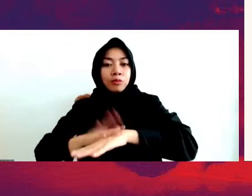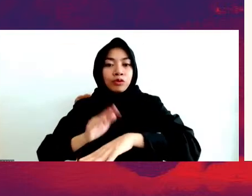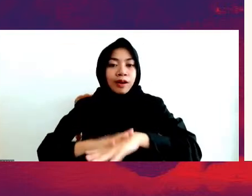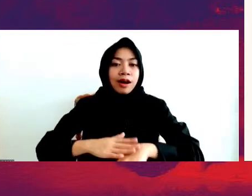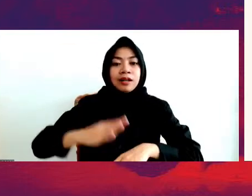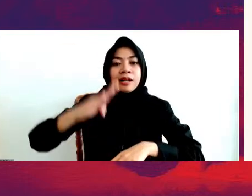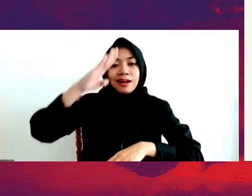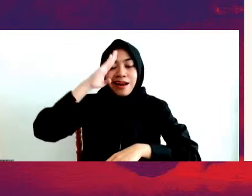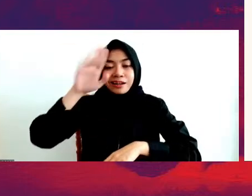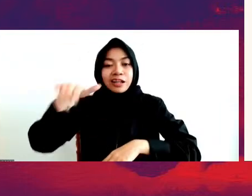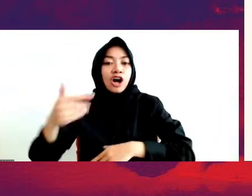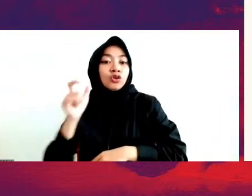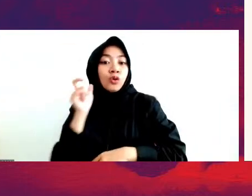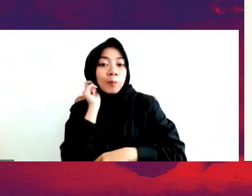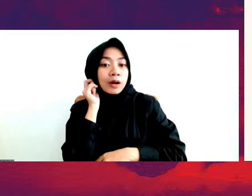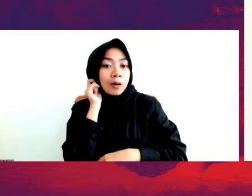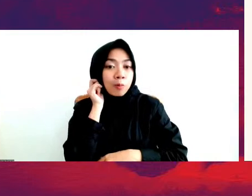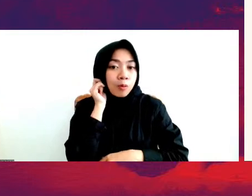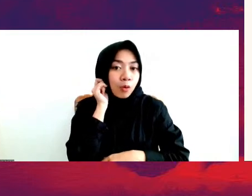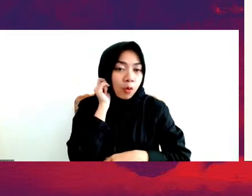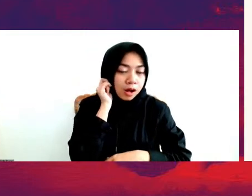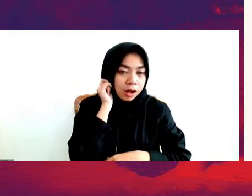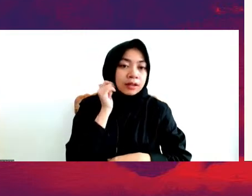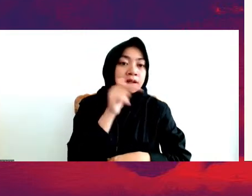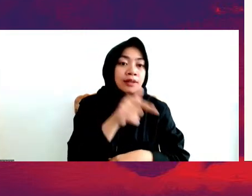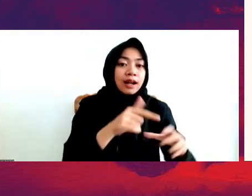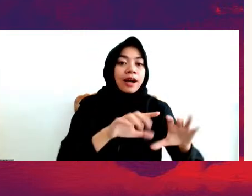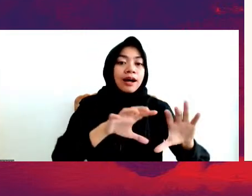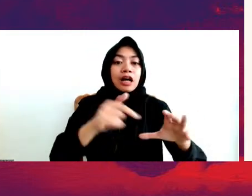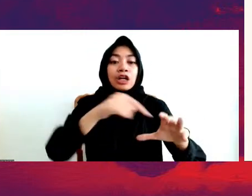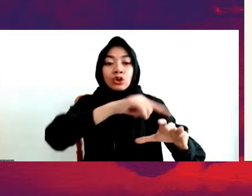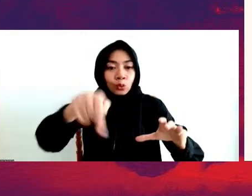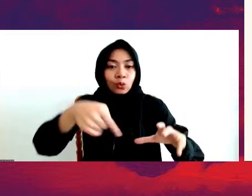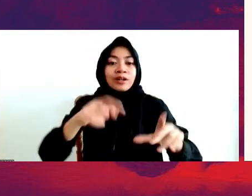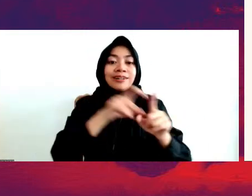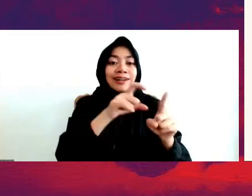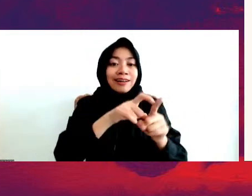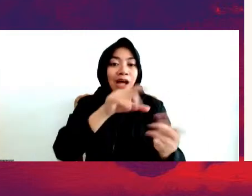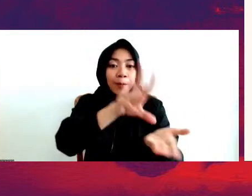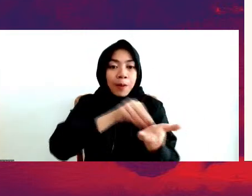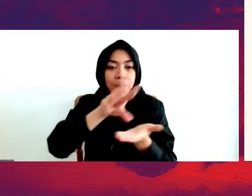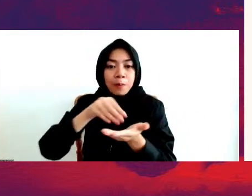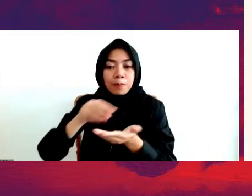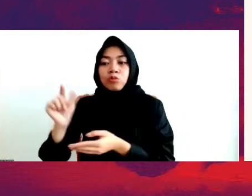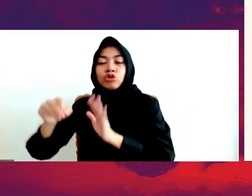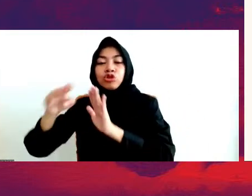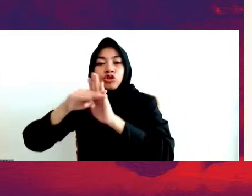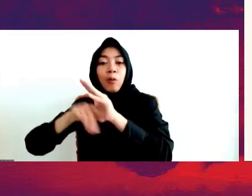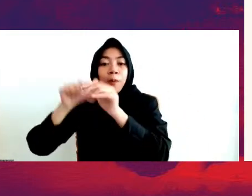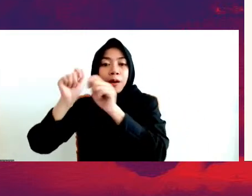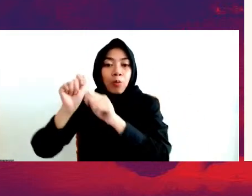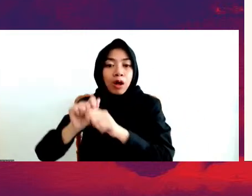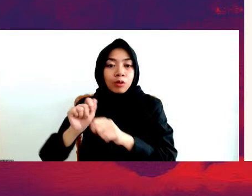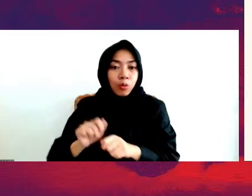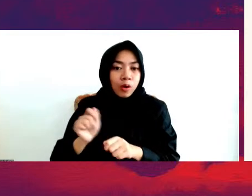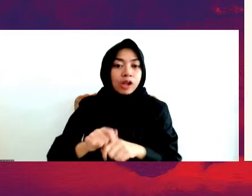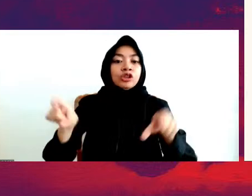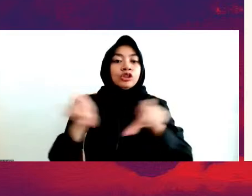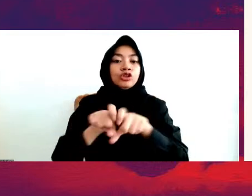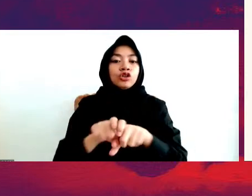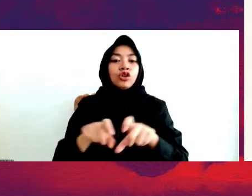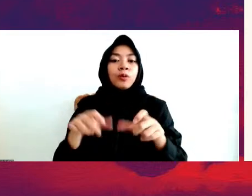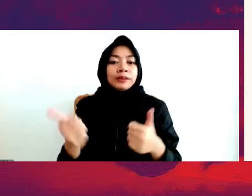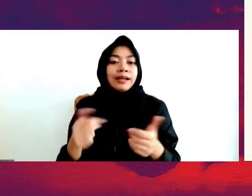female headship, hence making this very relevant for policy purposes. So when you talk about the global MPI, it's not just that one